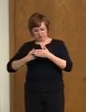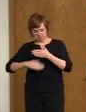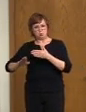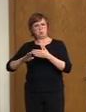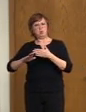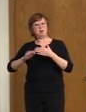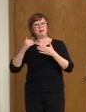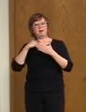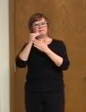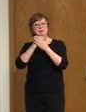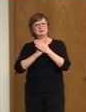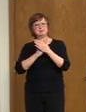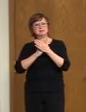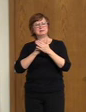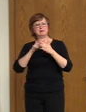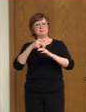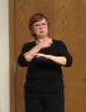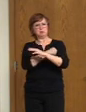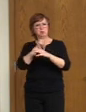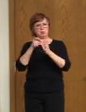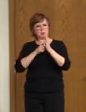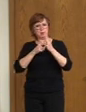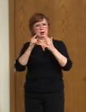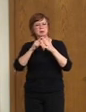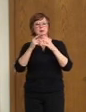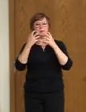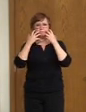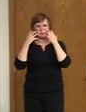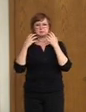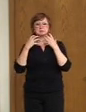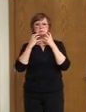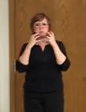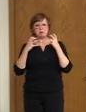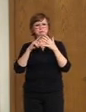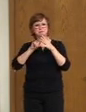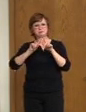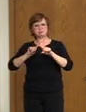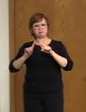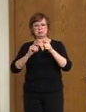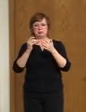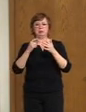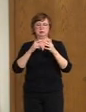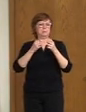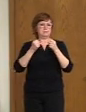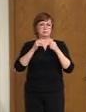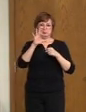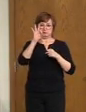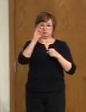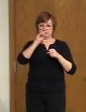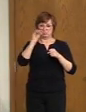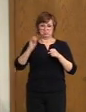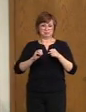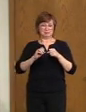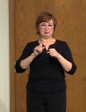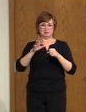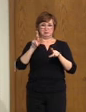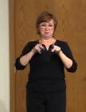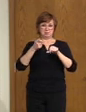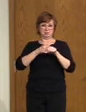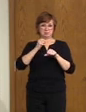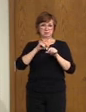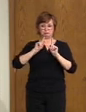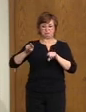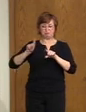vaccination program. But even there, when occasionally we have an outbreak, children who are not vaccinated may have to stay